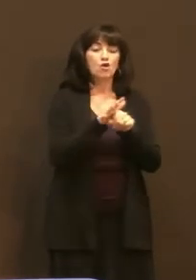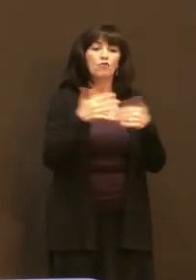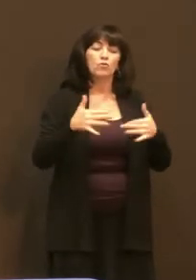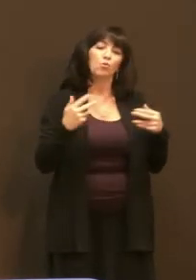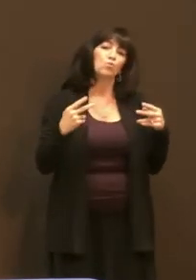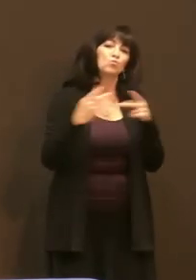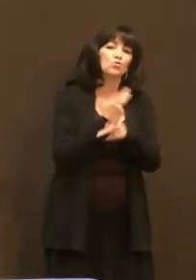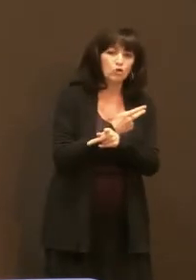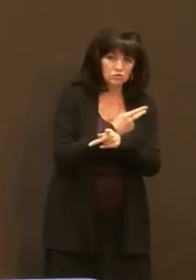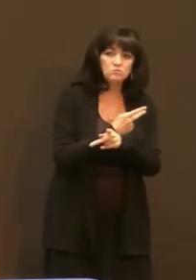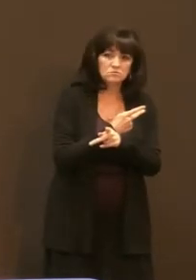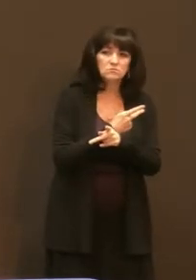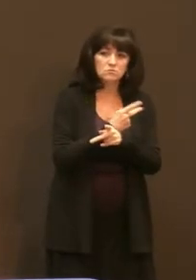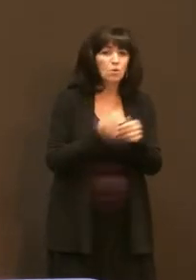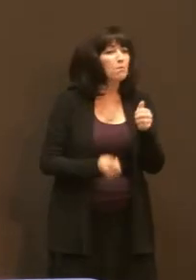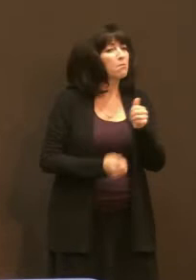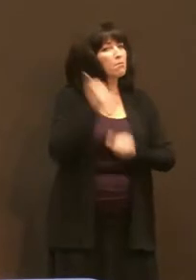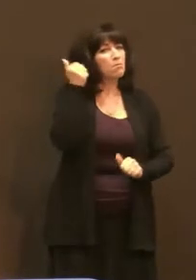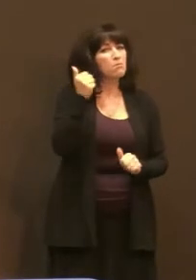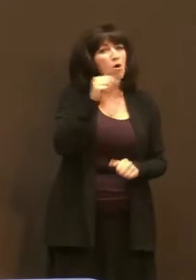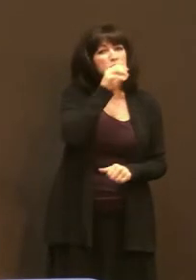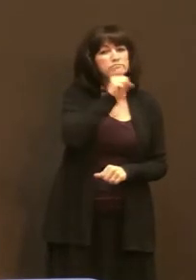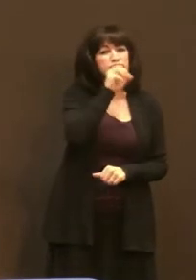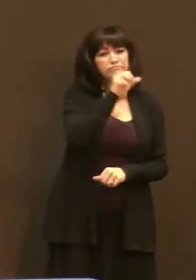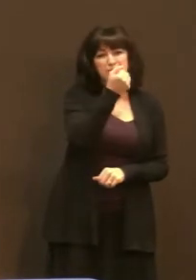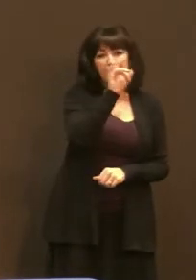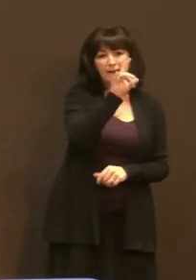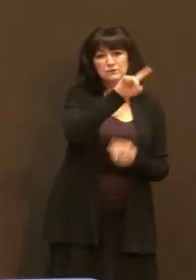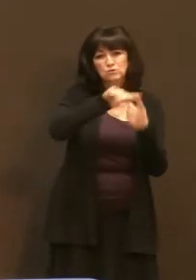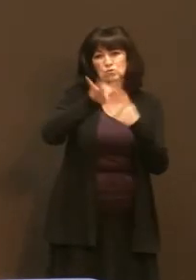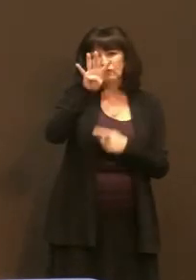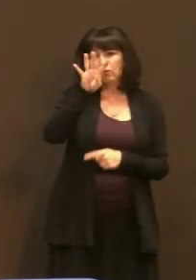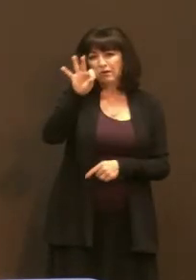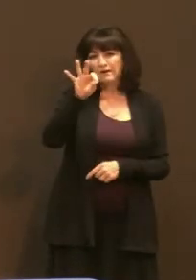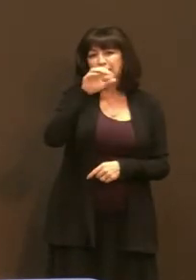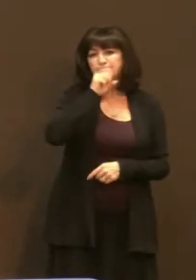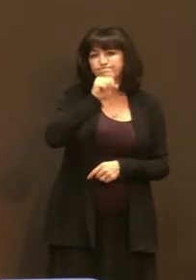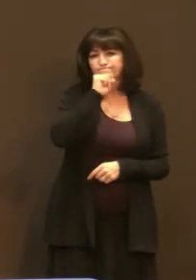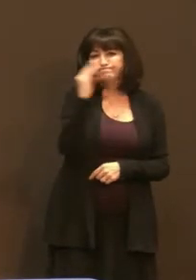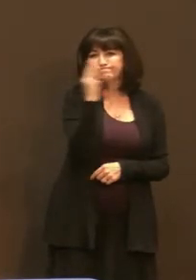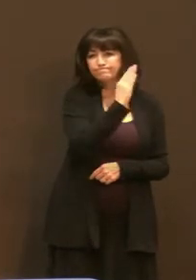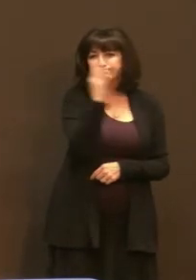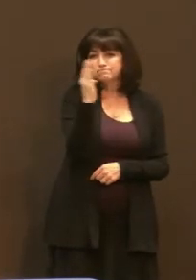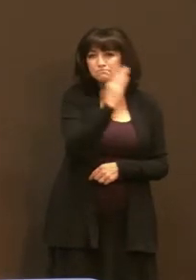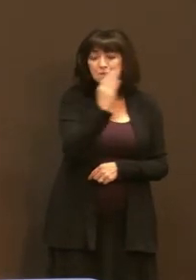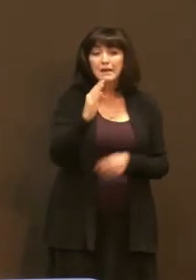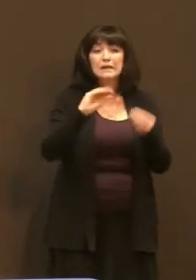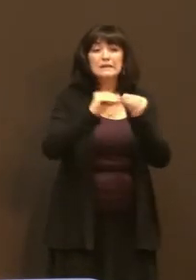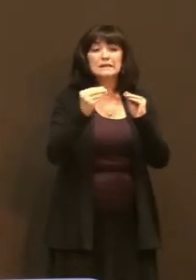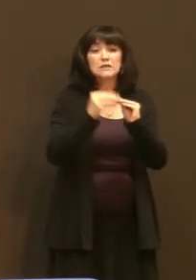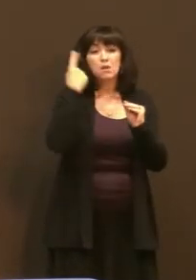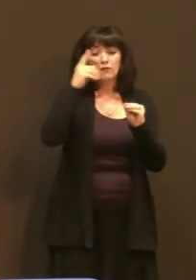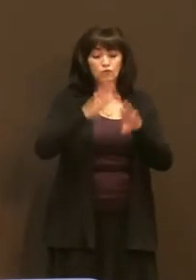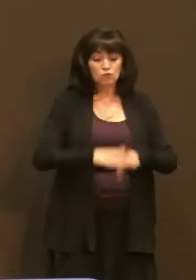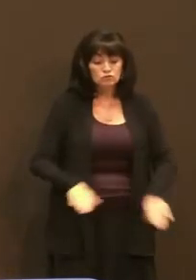age 18 to 49, and still very small numbers for children and teenagers.